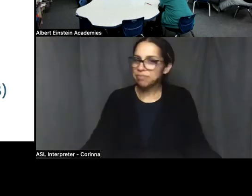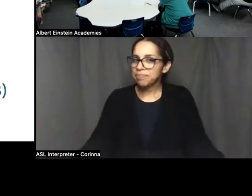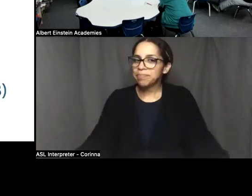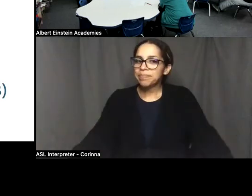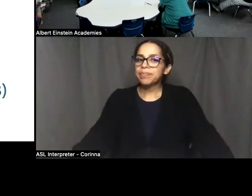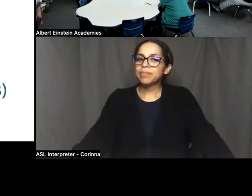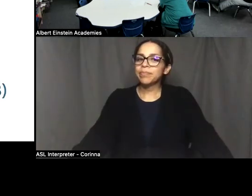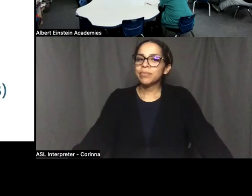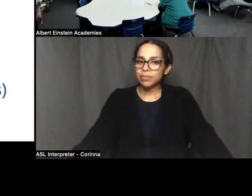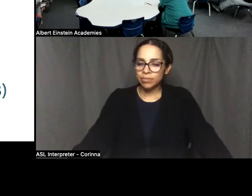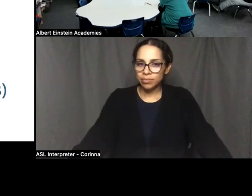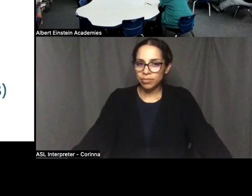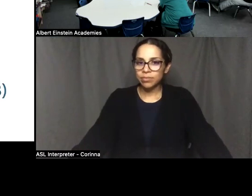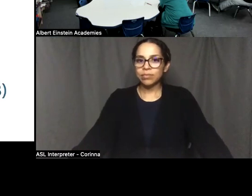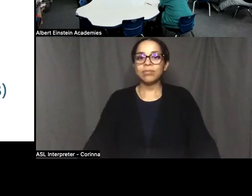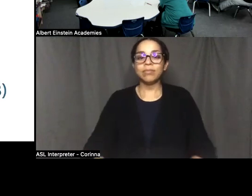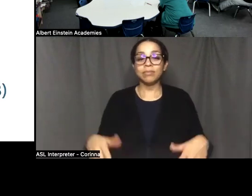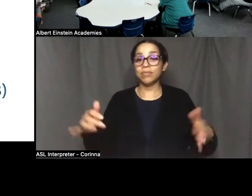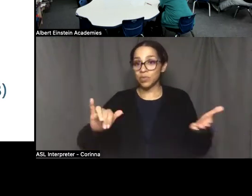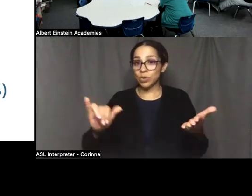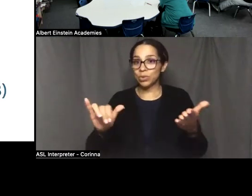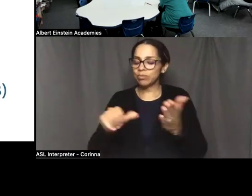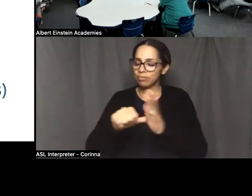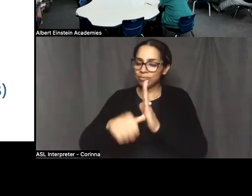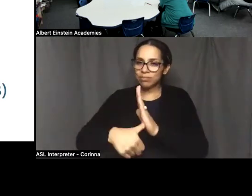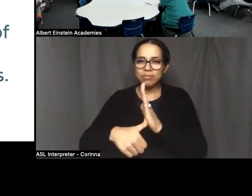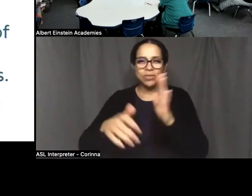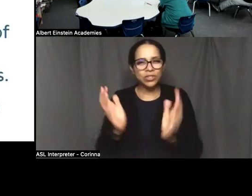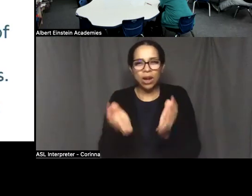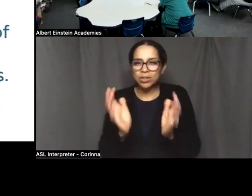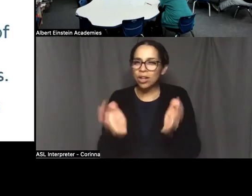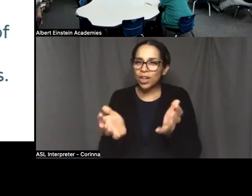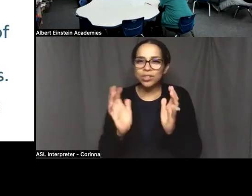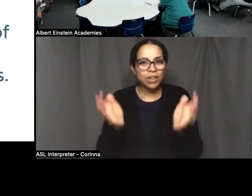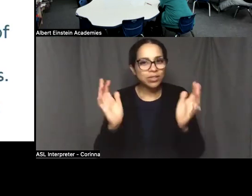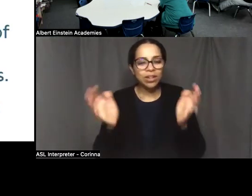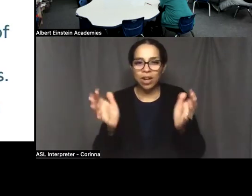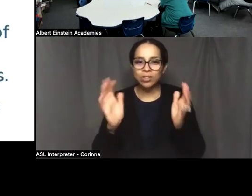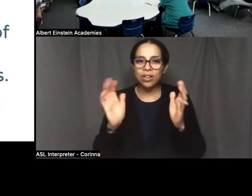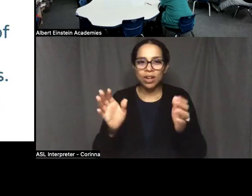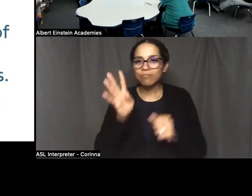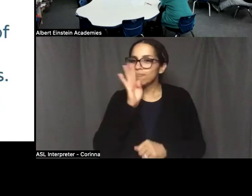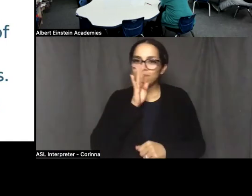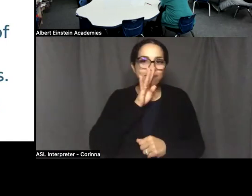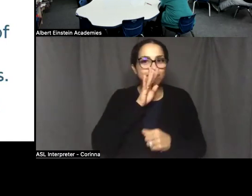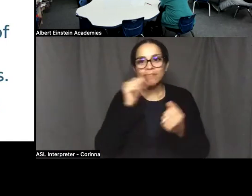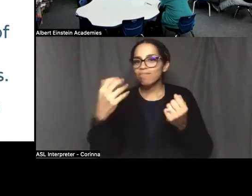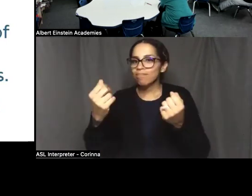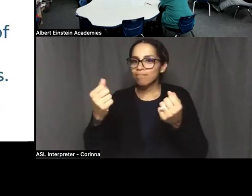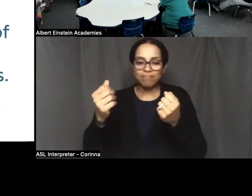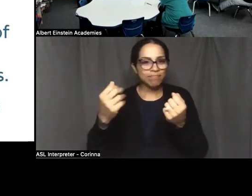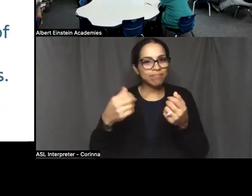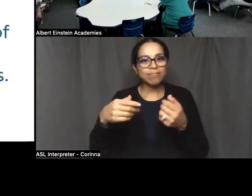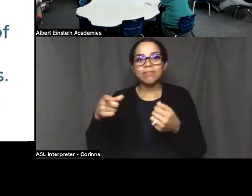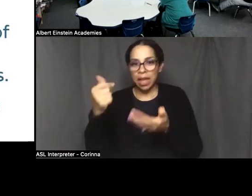I just said this too, talk. So increasing your child's vocabulary, increasing their knowledge of the world. Again,